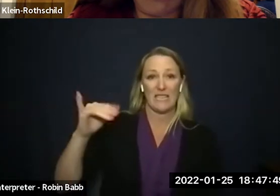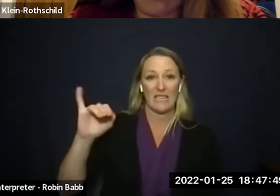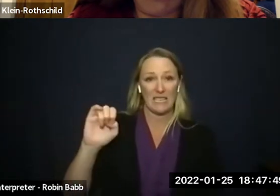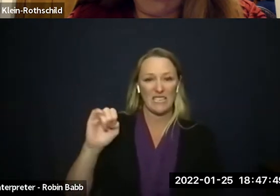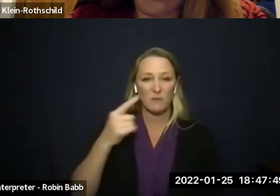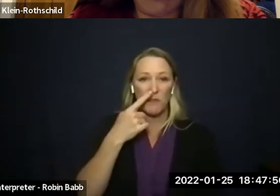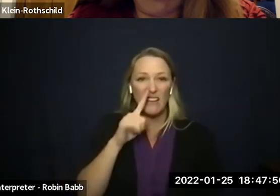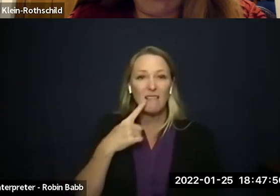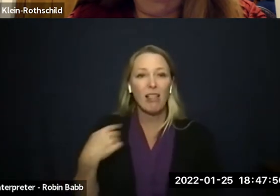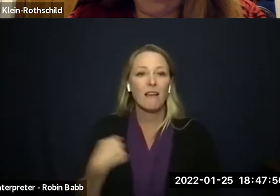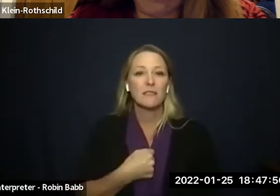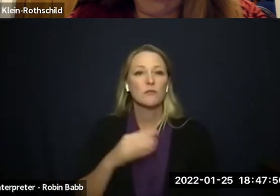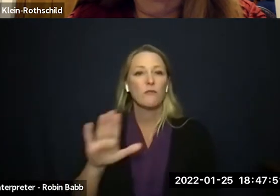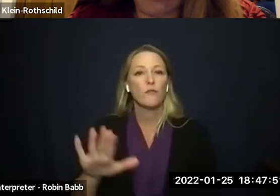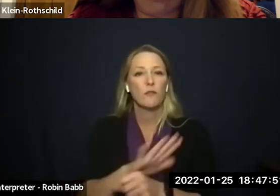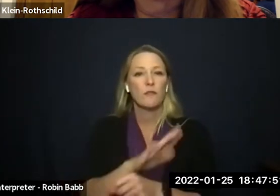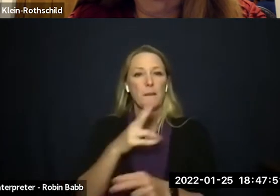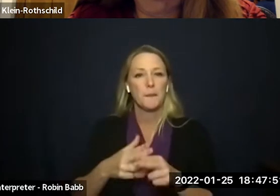your full name